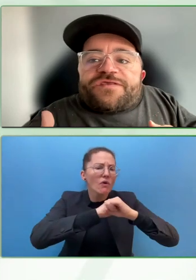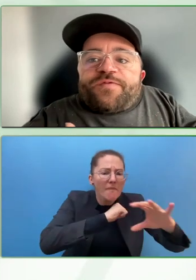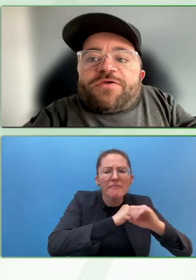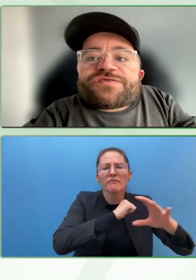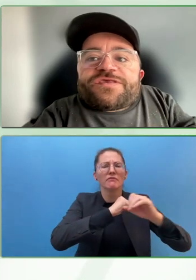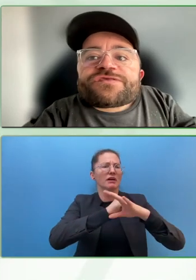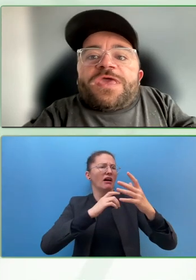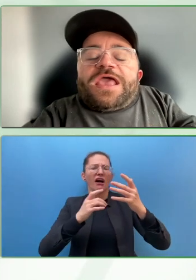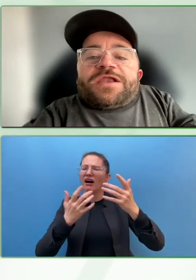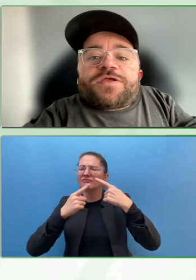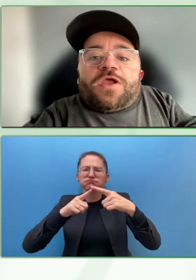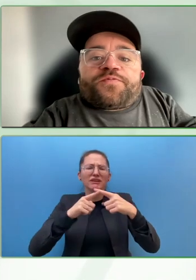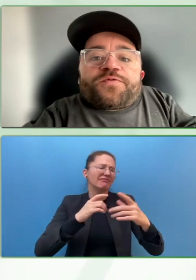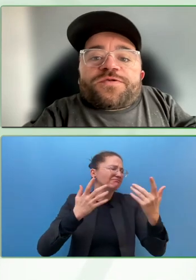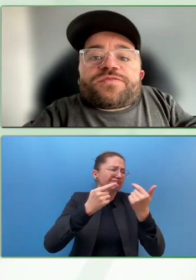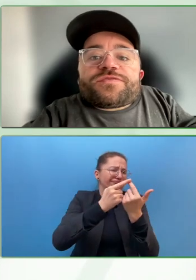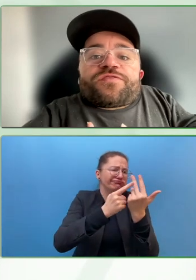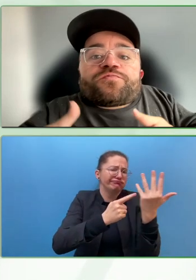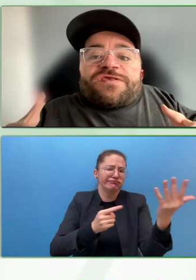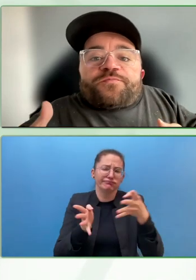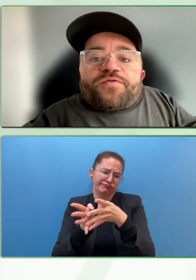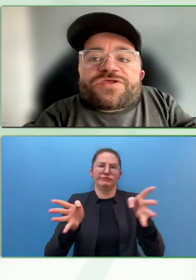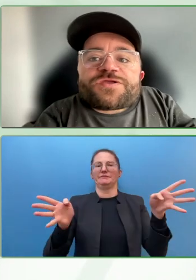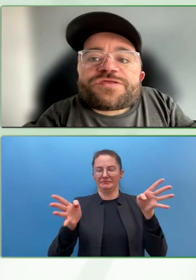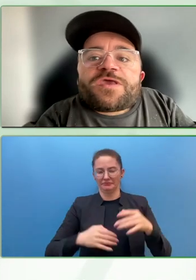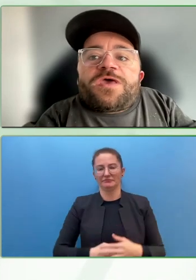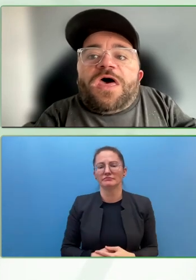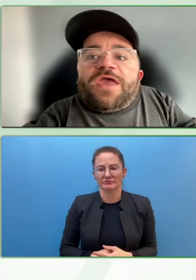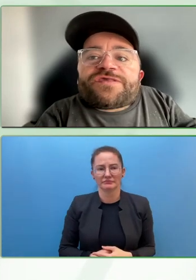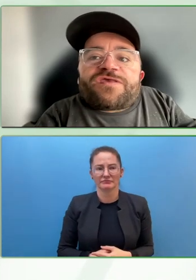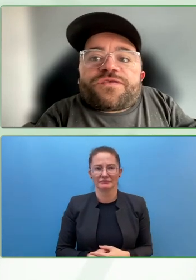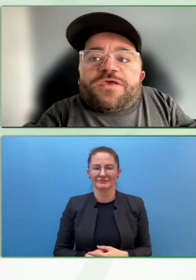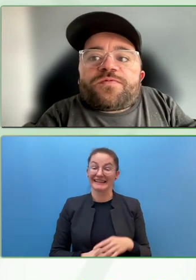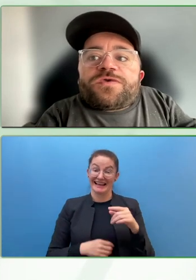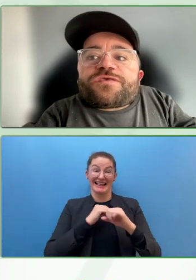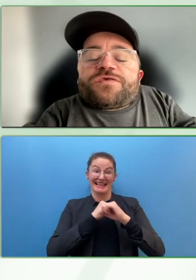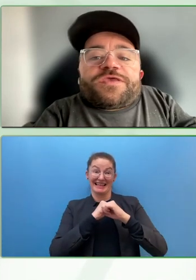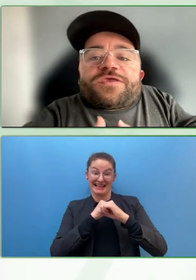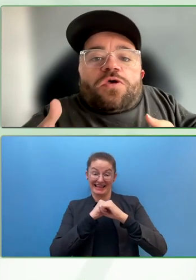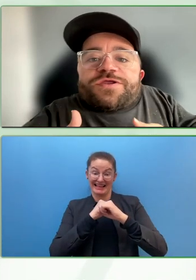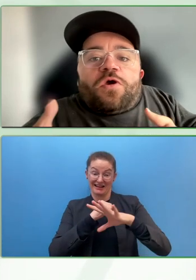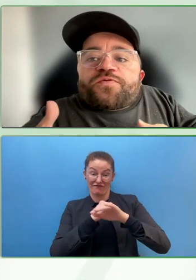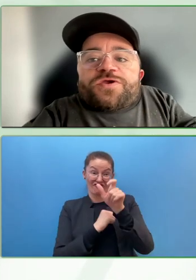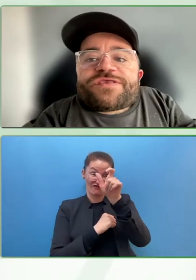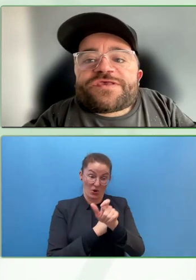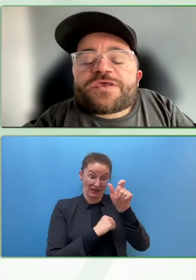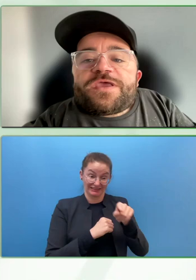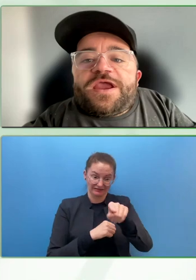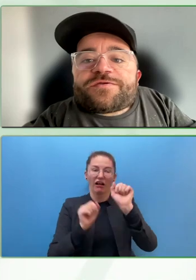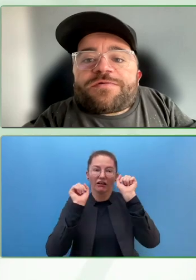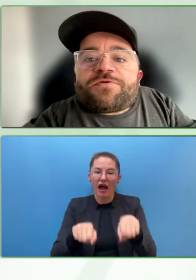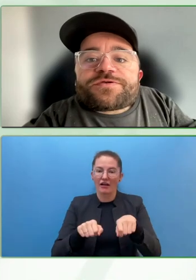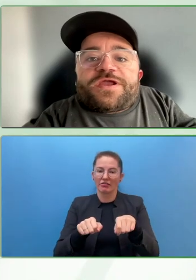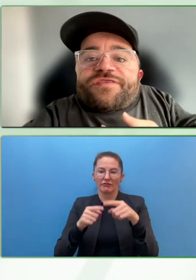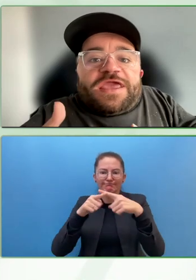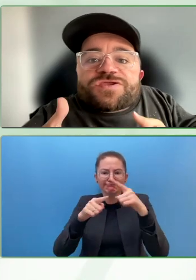lived experiences, and open, you know, the rest of the population's eyes up to the, you know, opportunities in